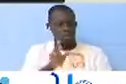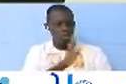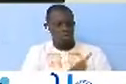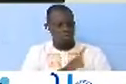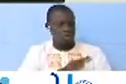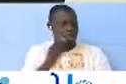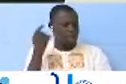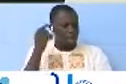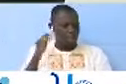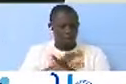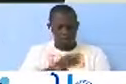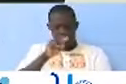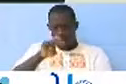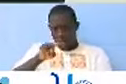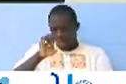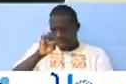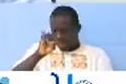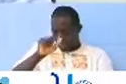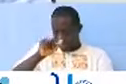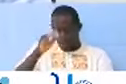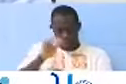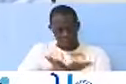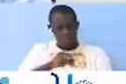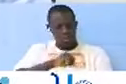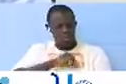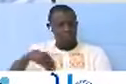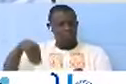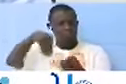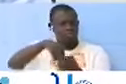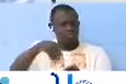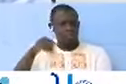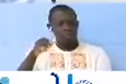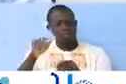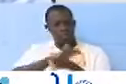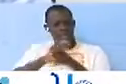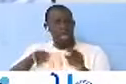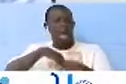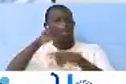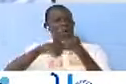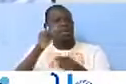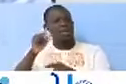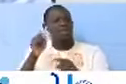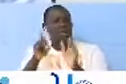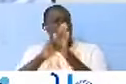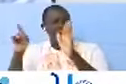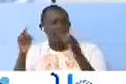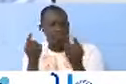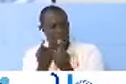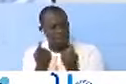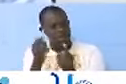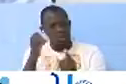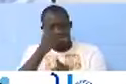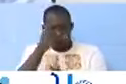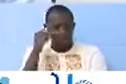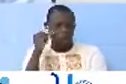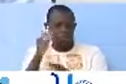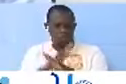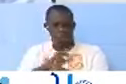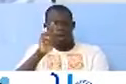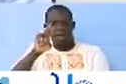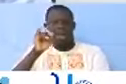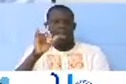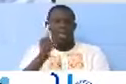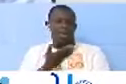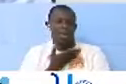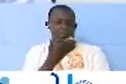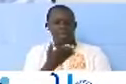area. Ano nyao nyao banko kan janga doku bunda soro me alonko wolle mata doko maranya nyim banko kan ka kele muhan ka bi nga kibaro fanan soro